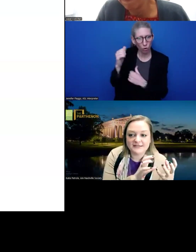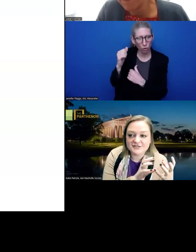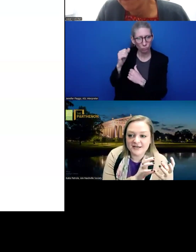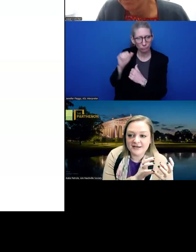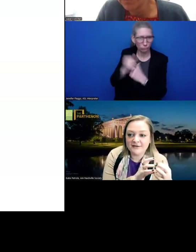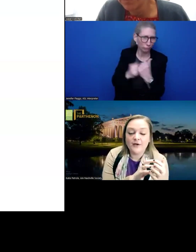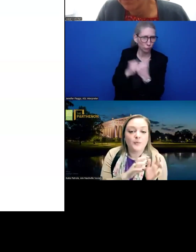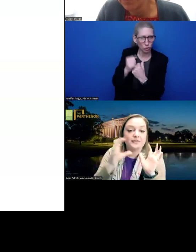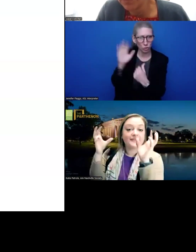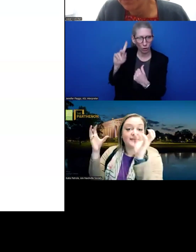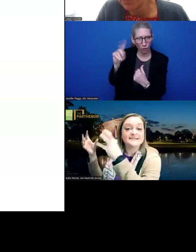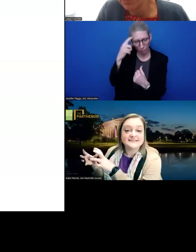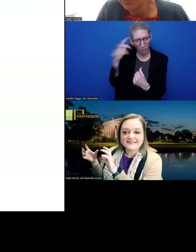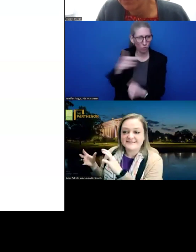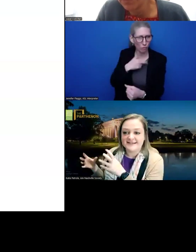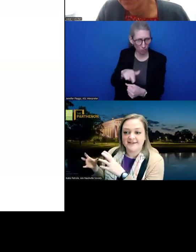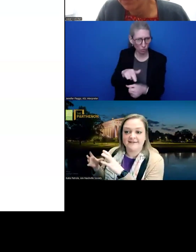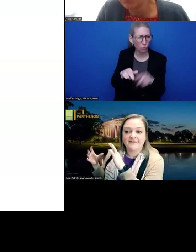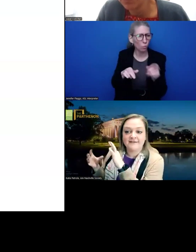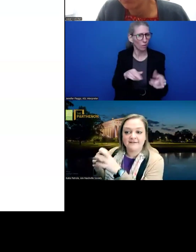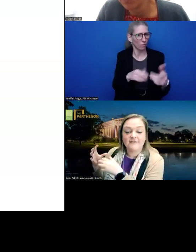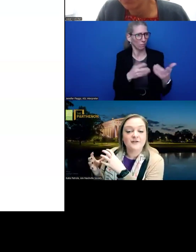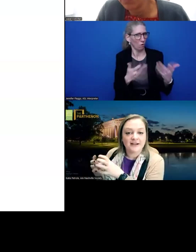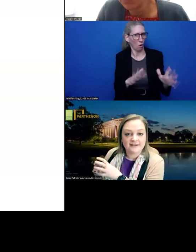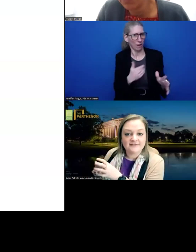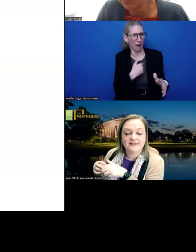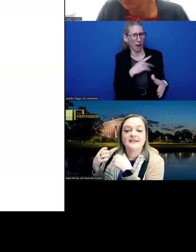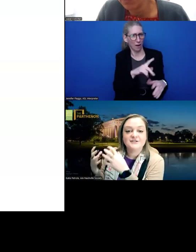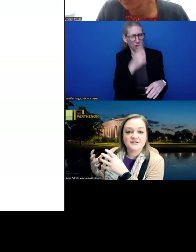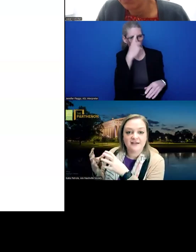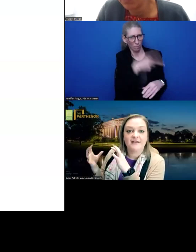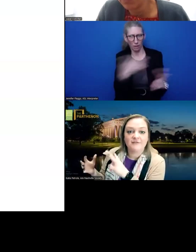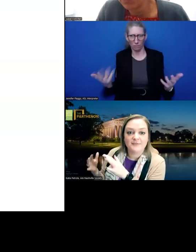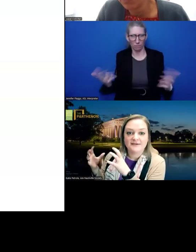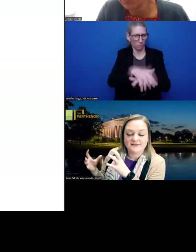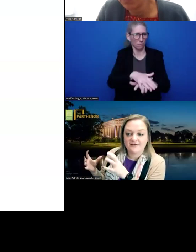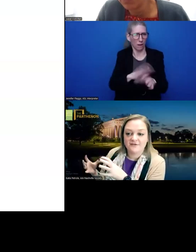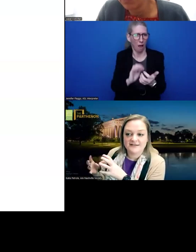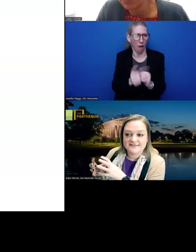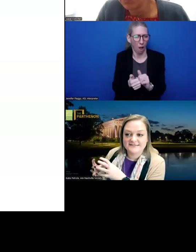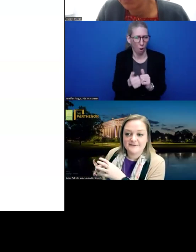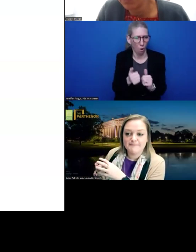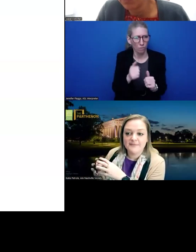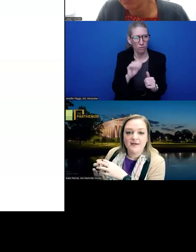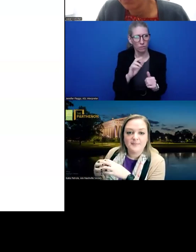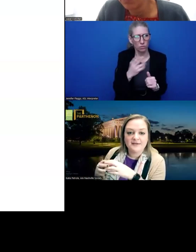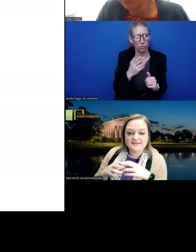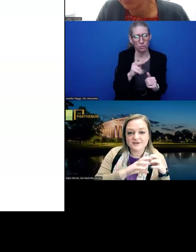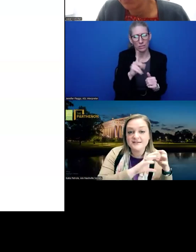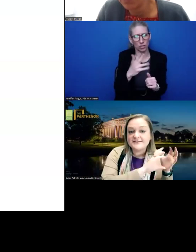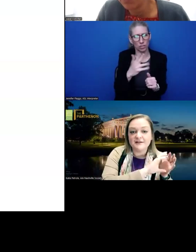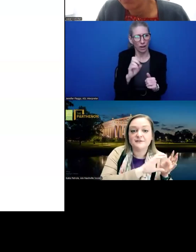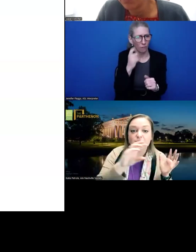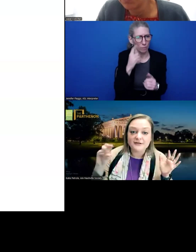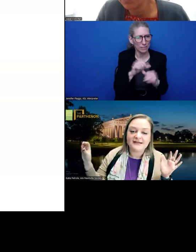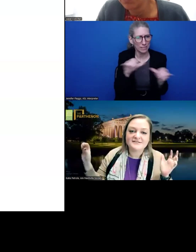and religion with the existing the K'iche' governing system? Because there